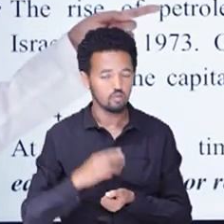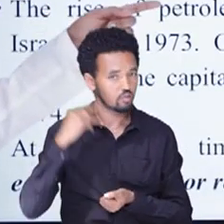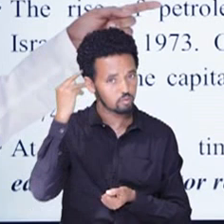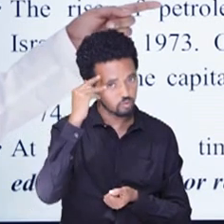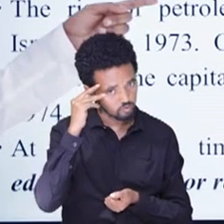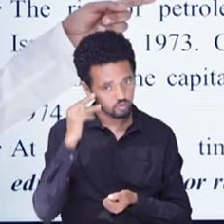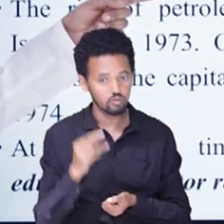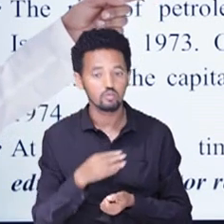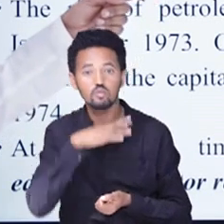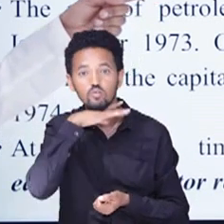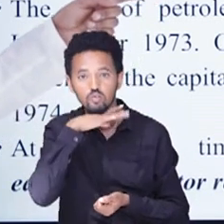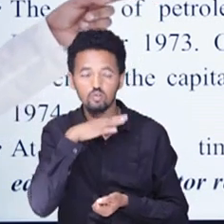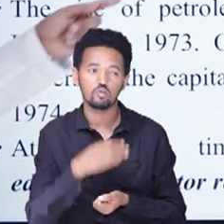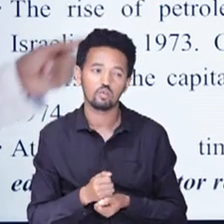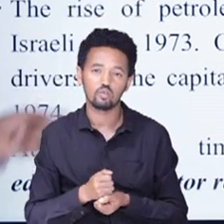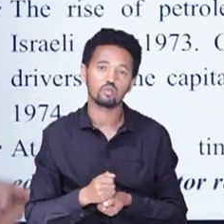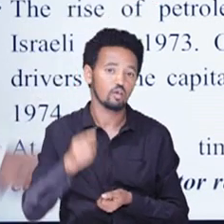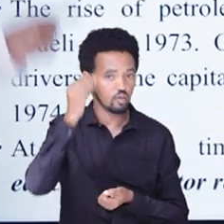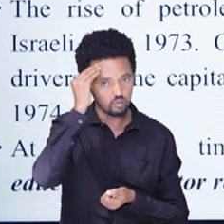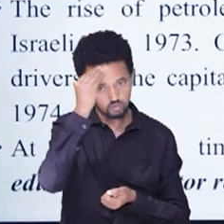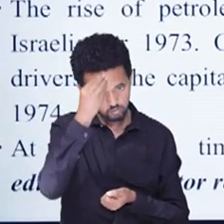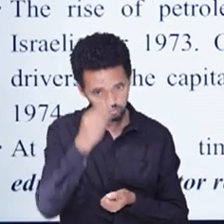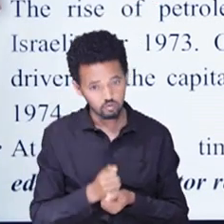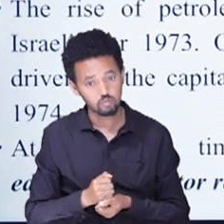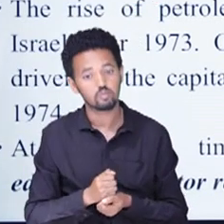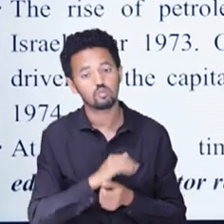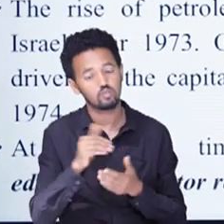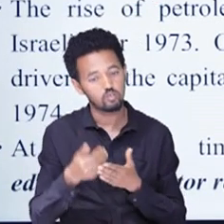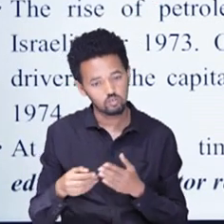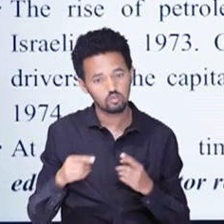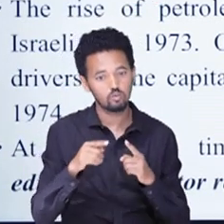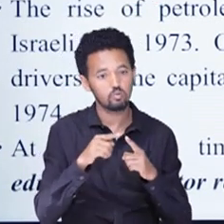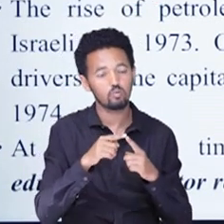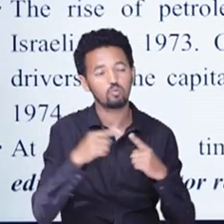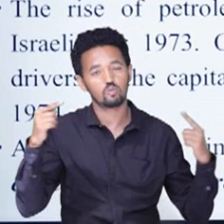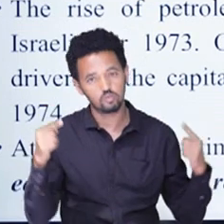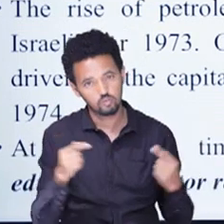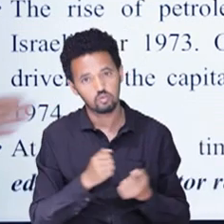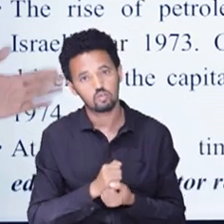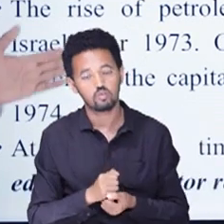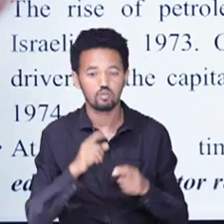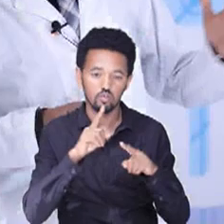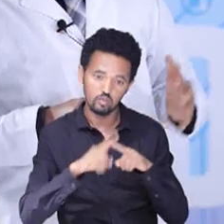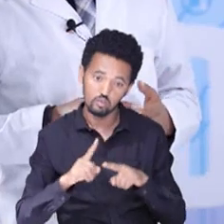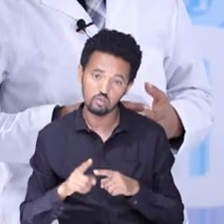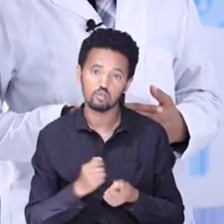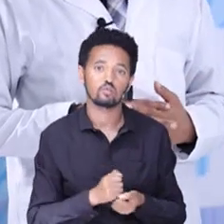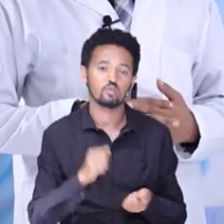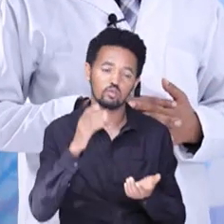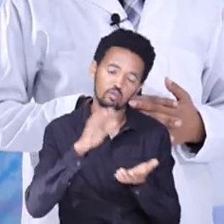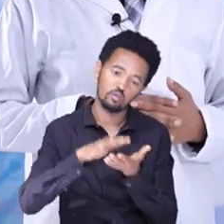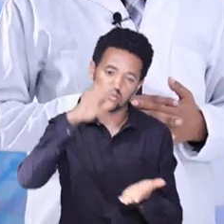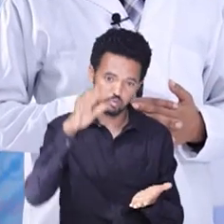of Arab-Israel war or the fourth Arab-Israel war, and opposing the price rise, taxi drivers in the capital